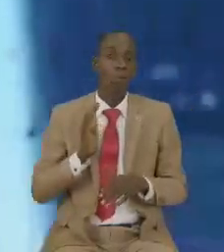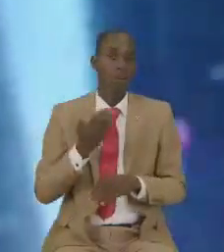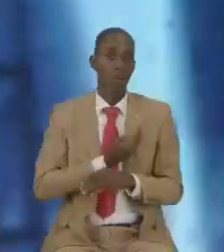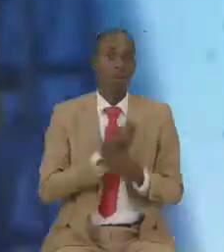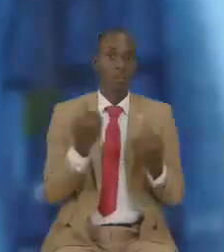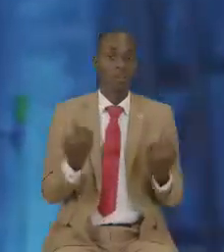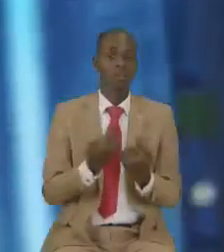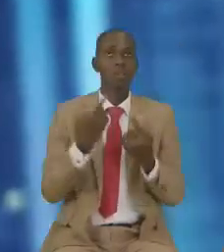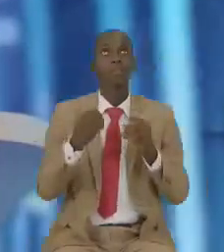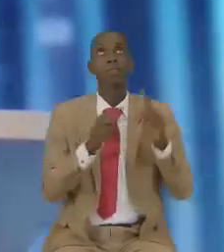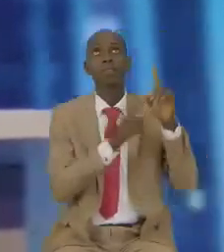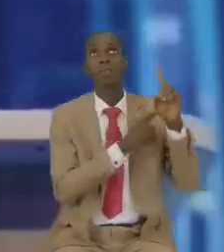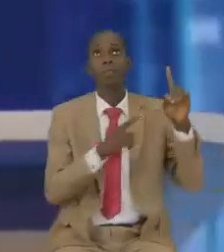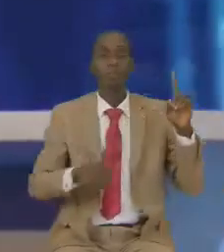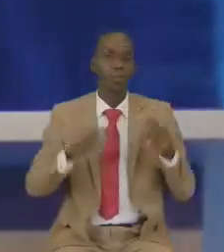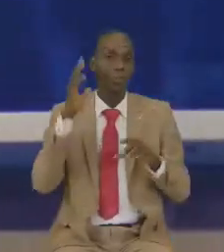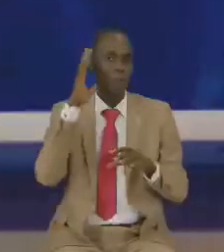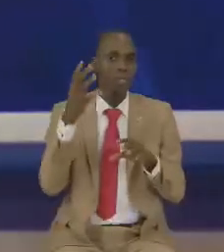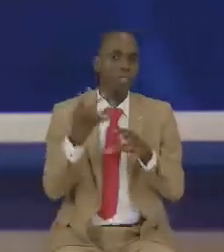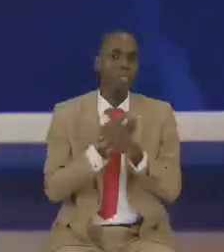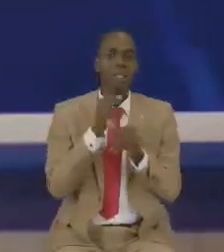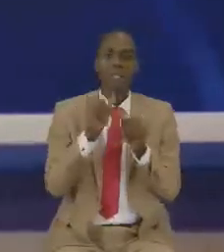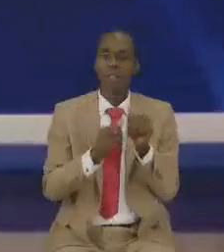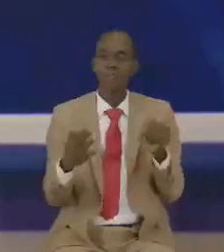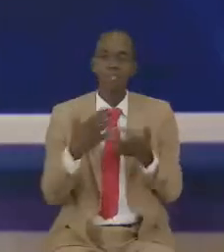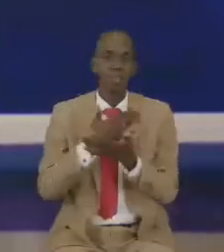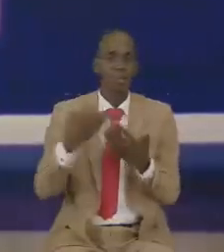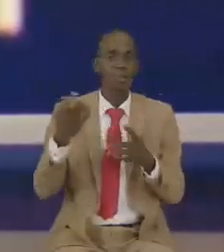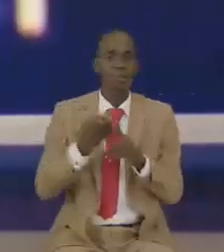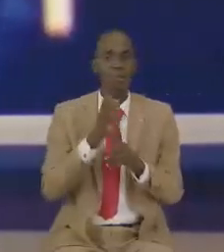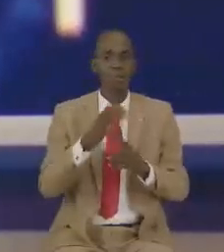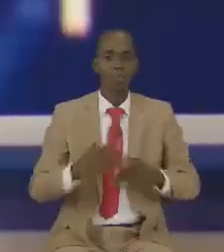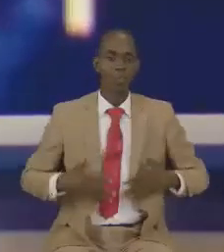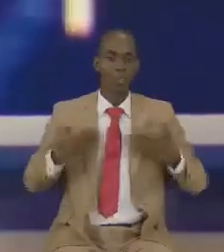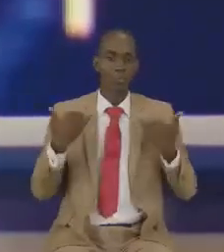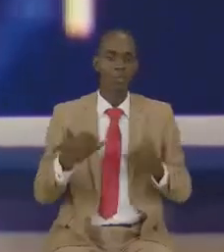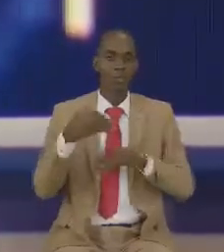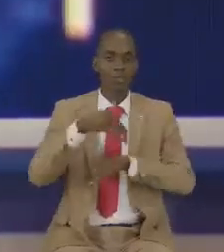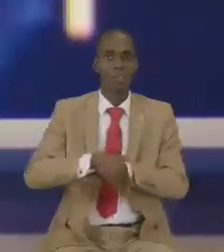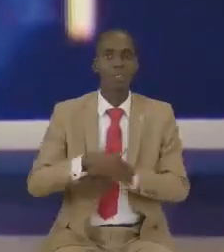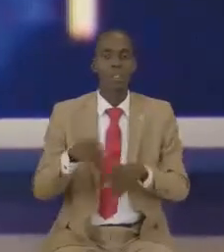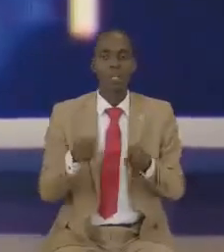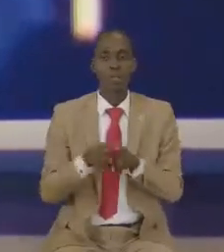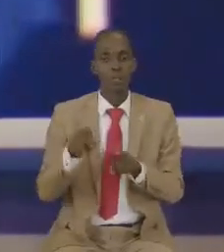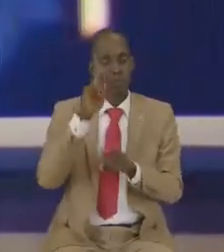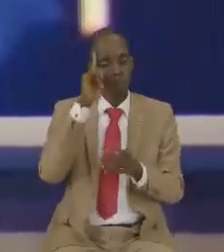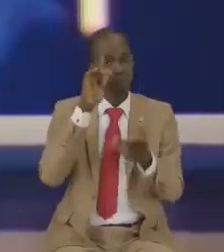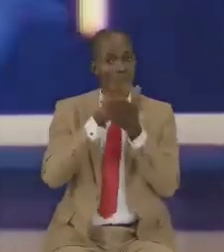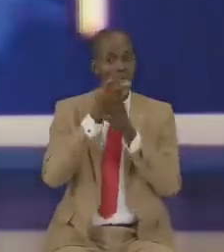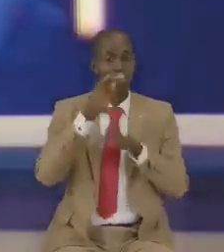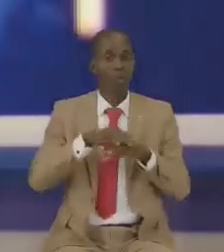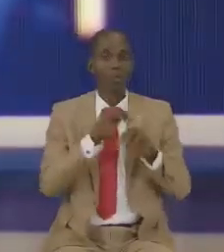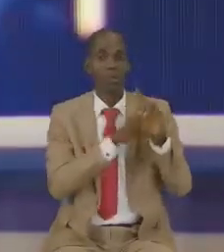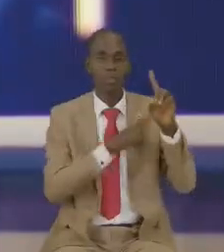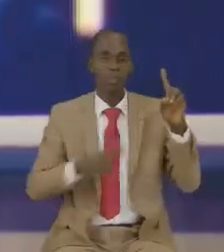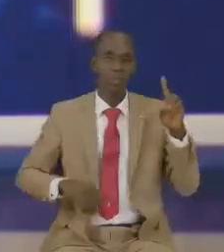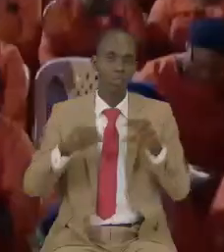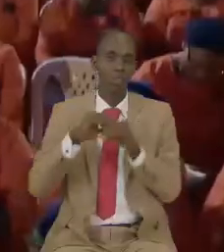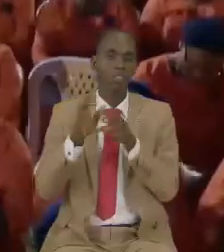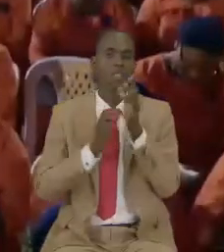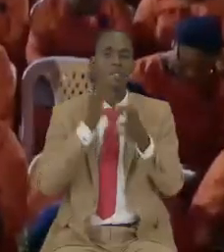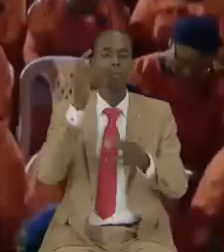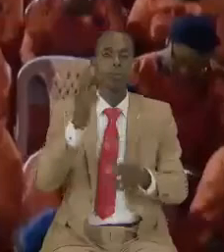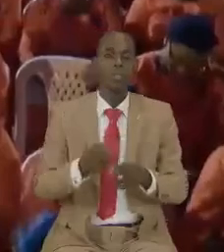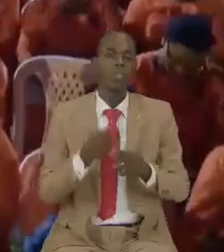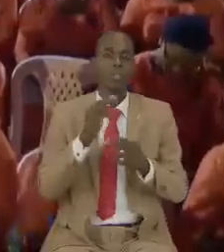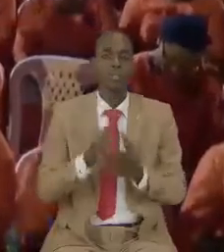the Lord will take everything away from your life tonight as you believe on the Lord in Jesus'